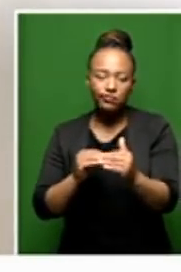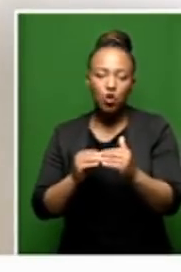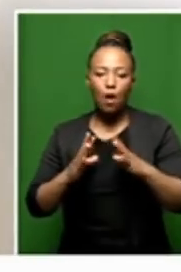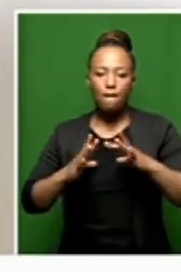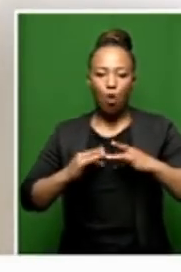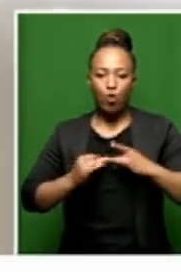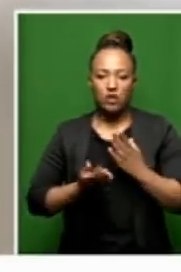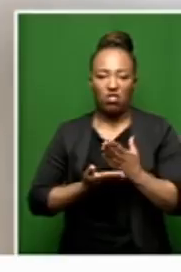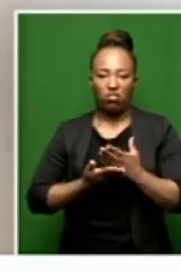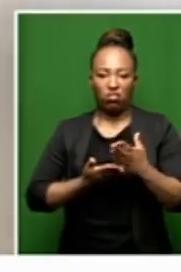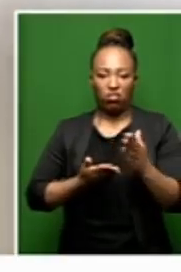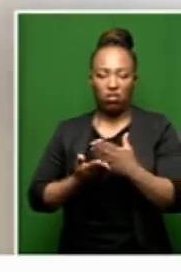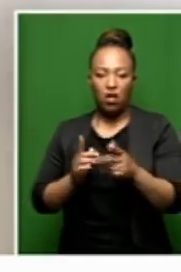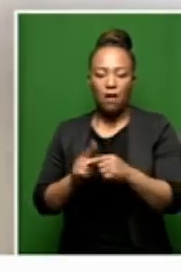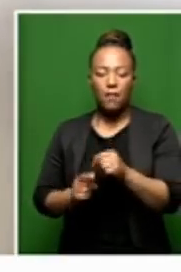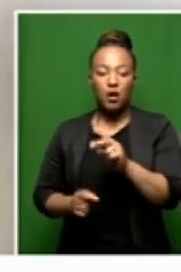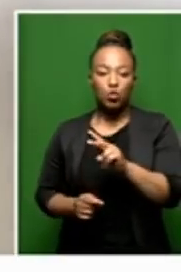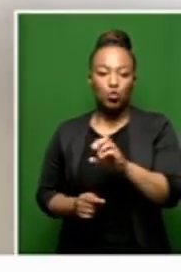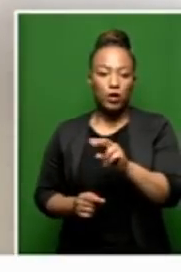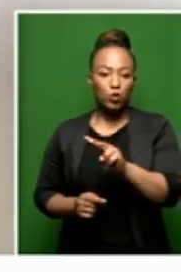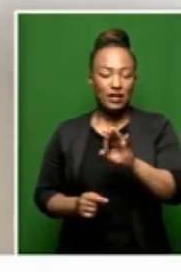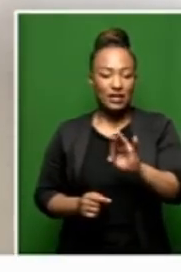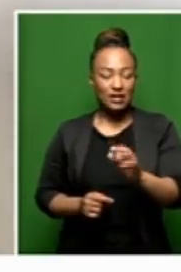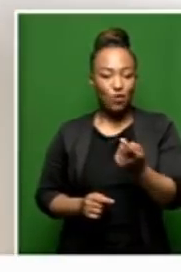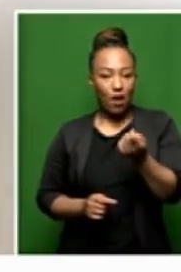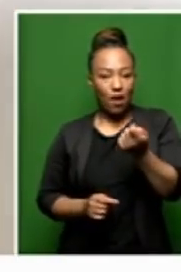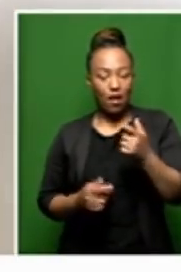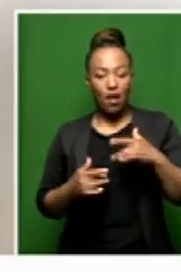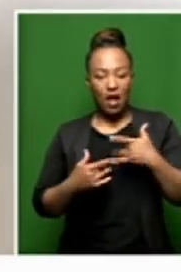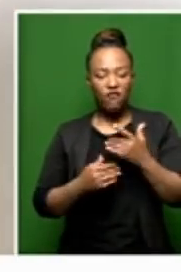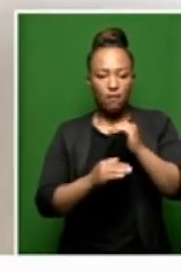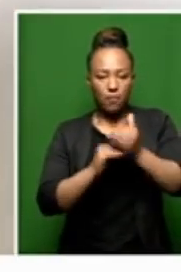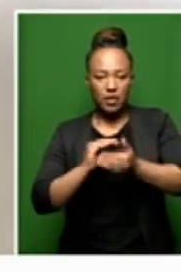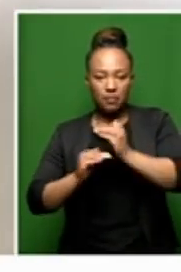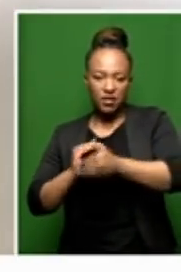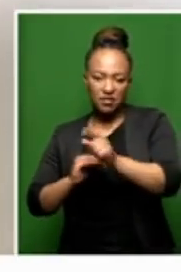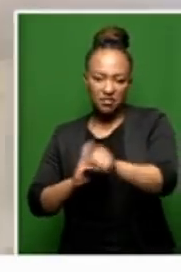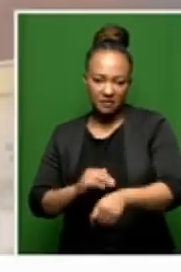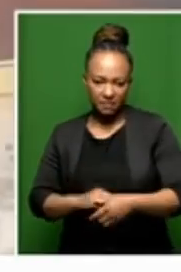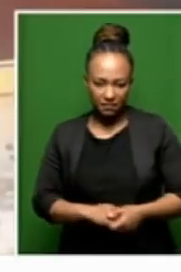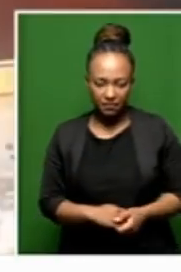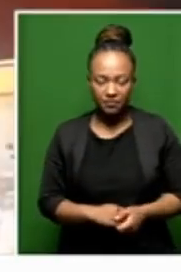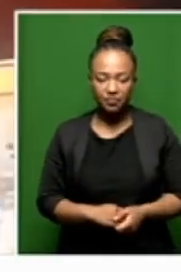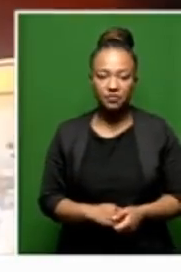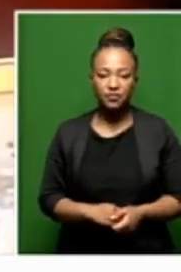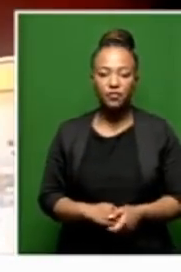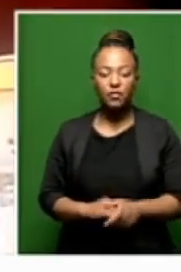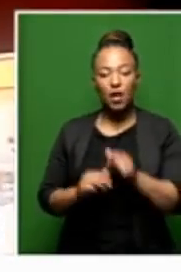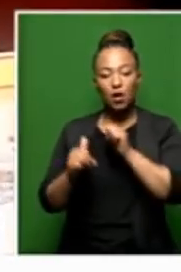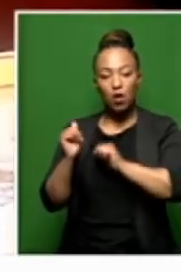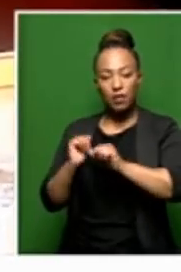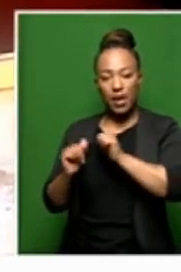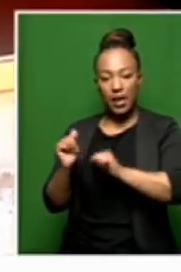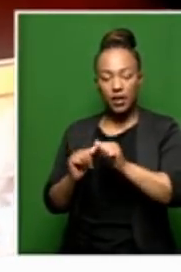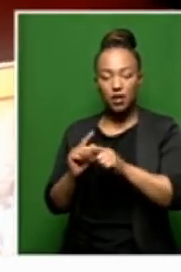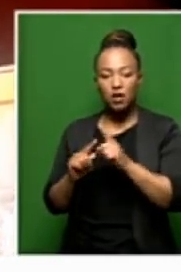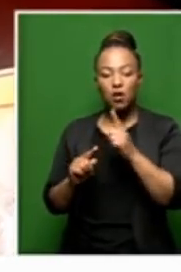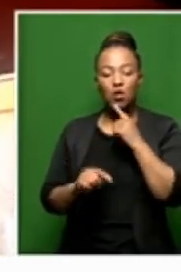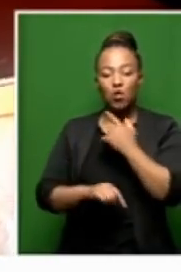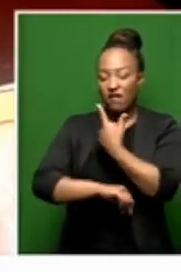life, but not in 2023, and we still have few lives to be protecting right now. And just going back to the efficacy of